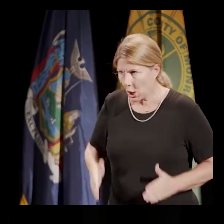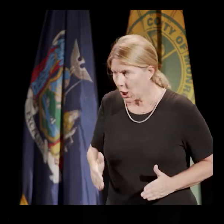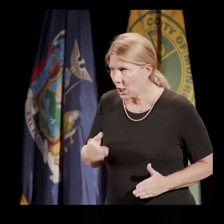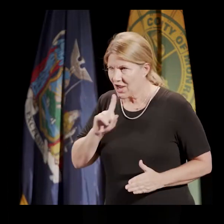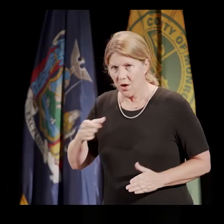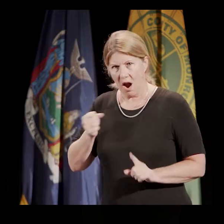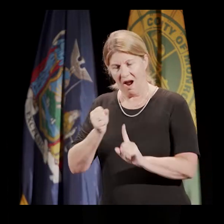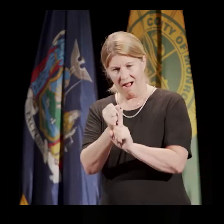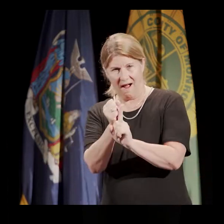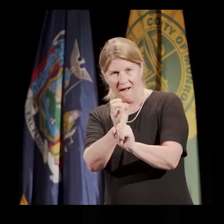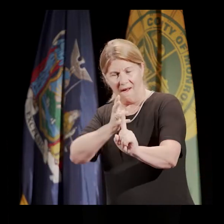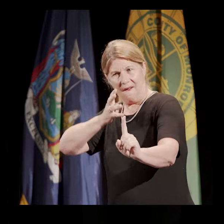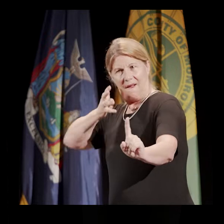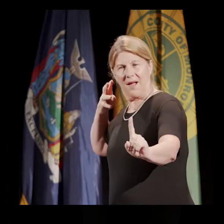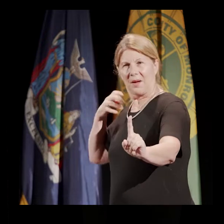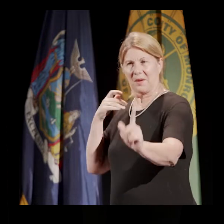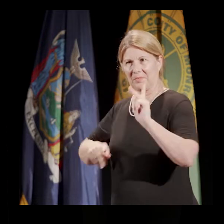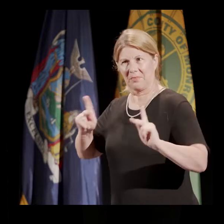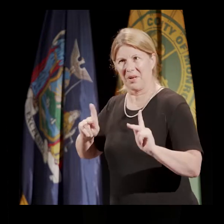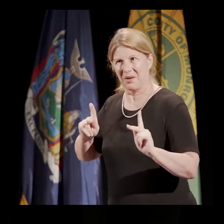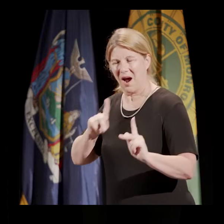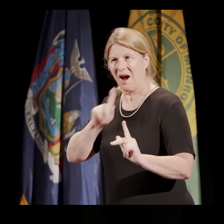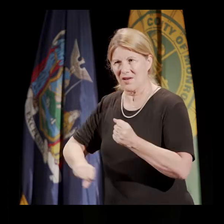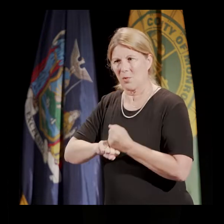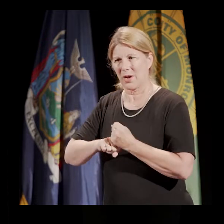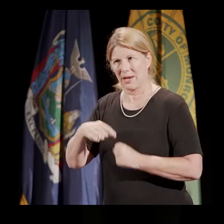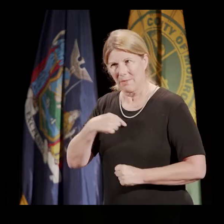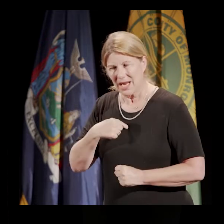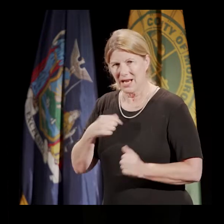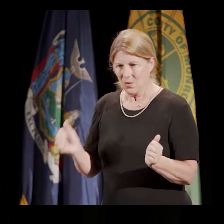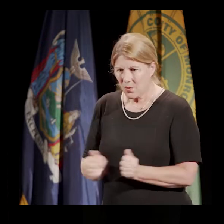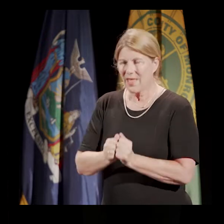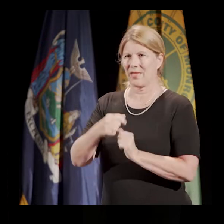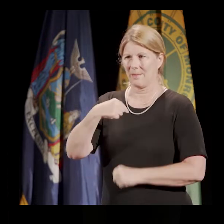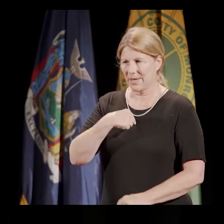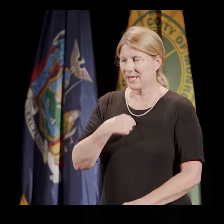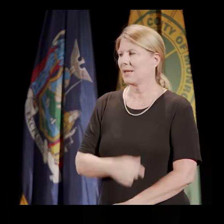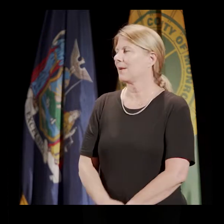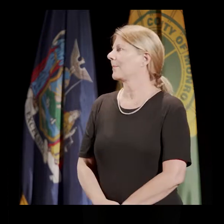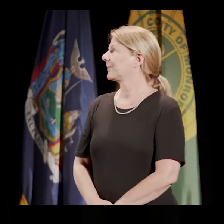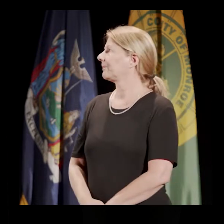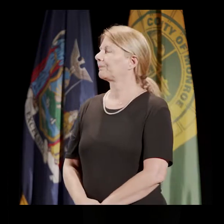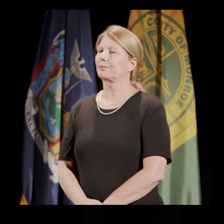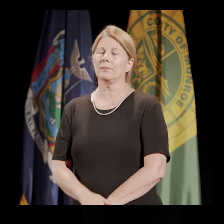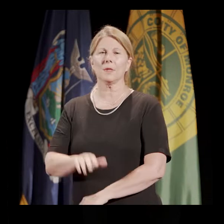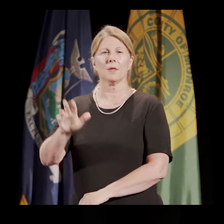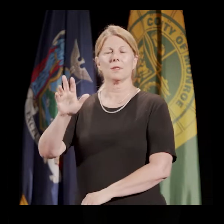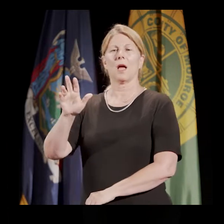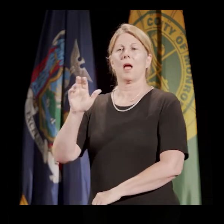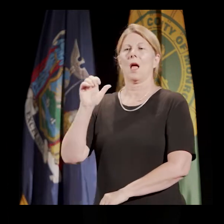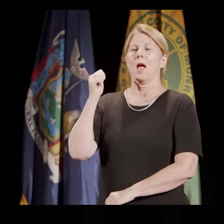this with me. They are all in for Rochester with me. And you know, there's an African proverb that